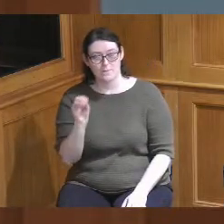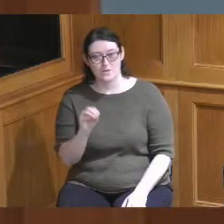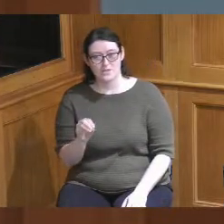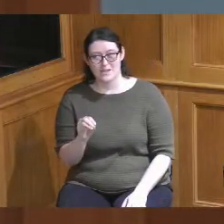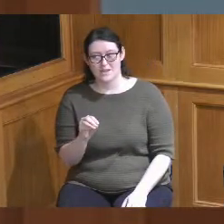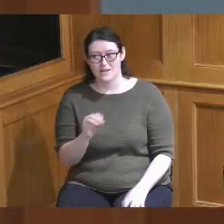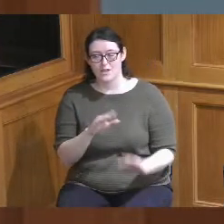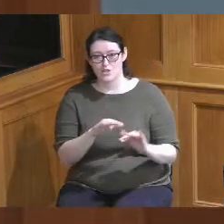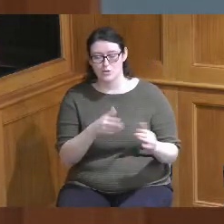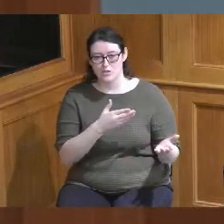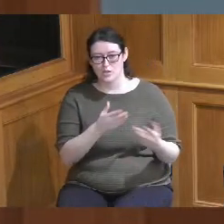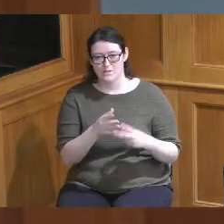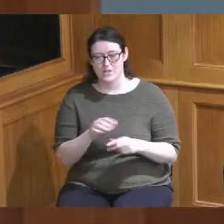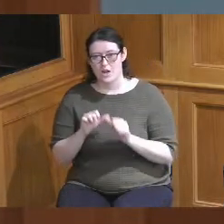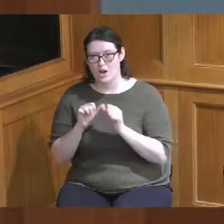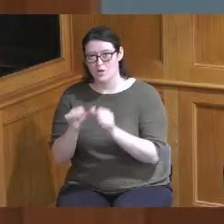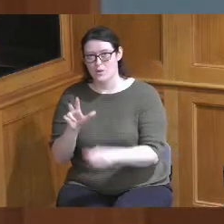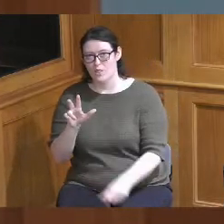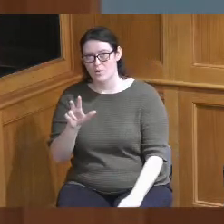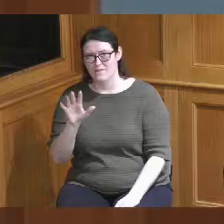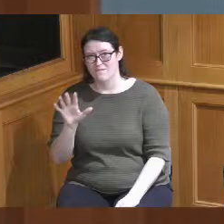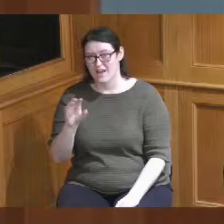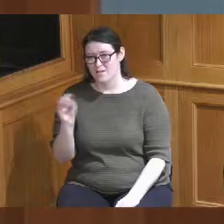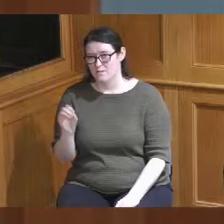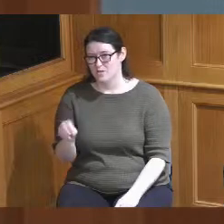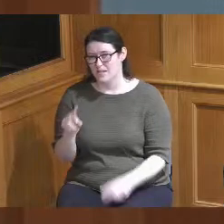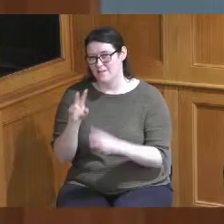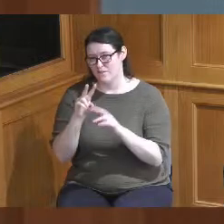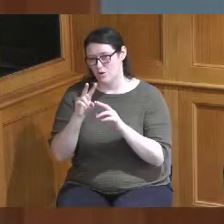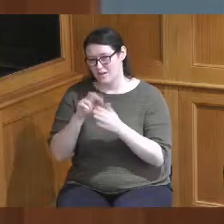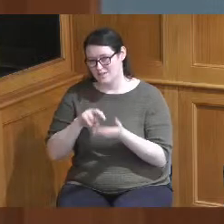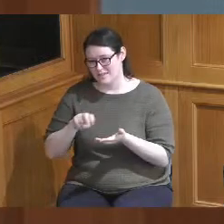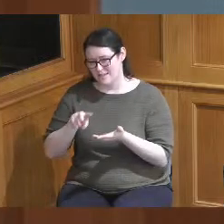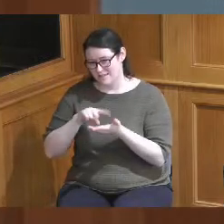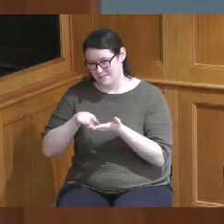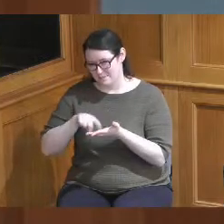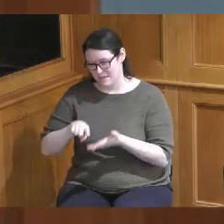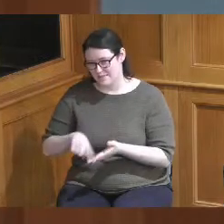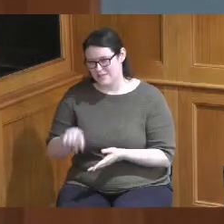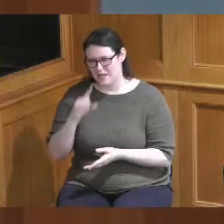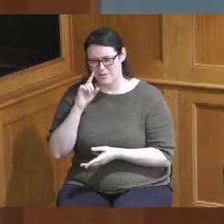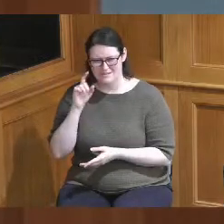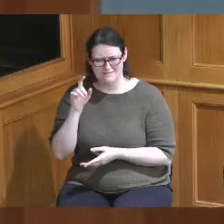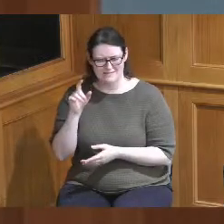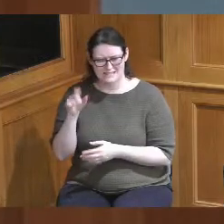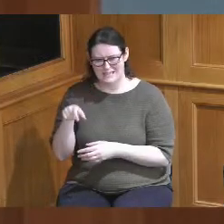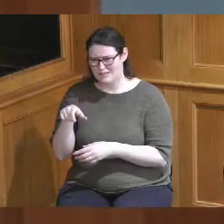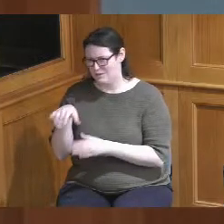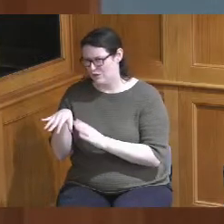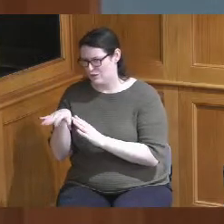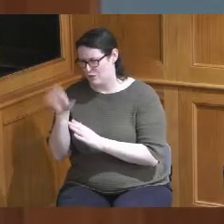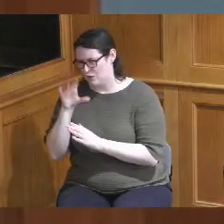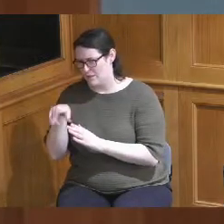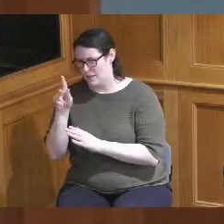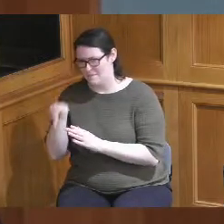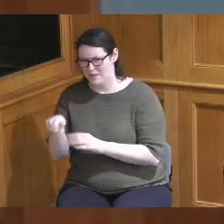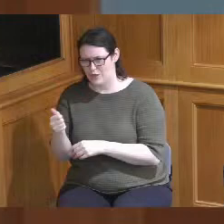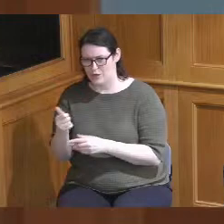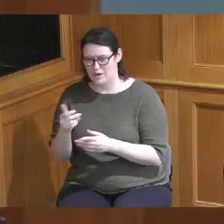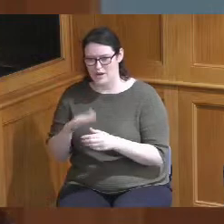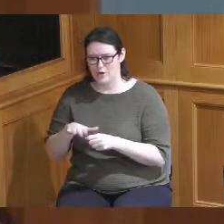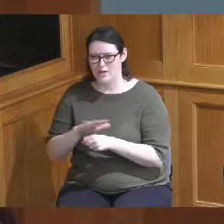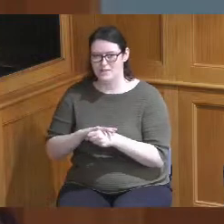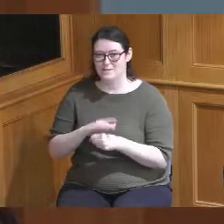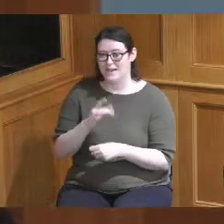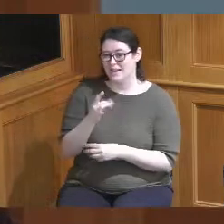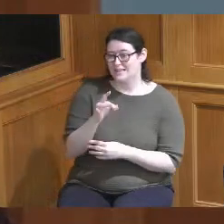services and ongoing, about 35 in assessments. I'll have to get the figures for the other areas, but that 18 would probably drop